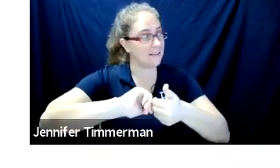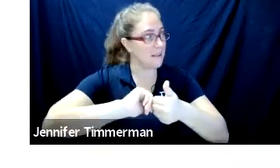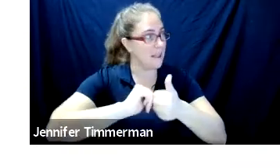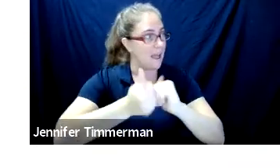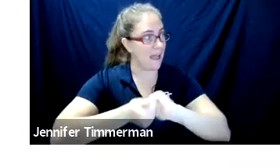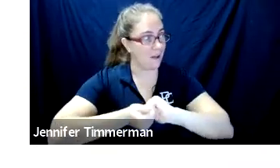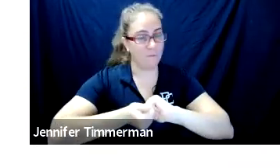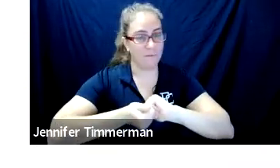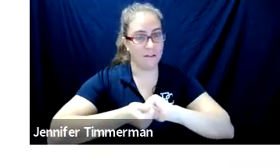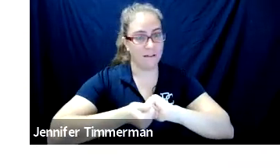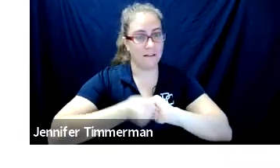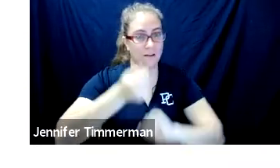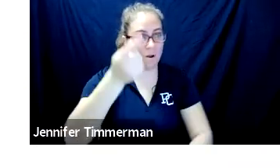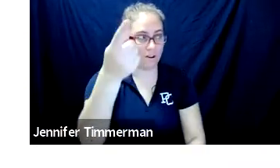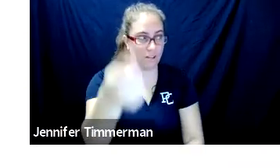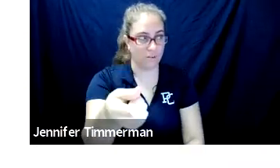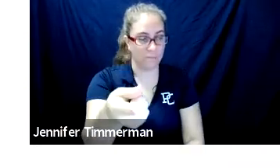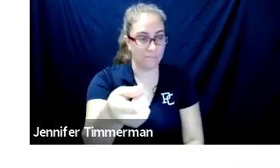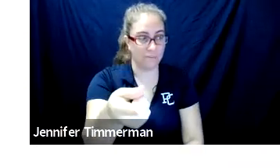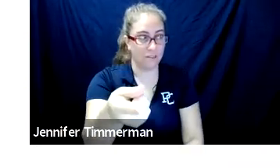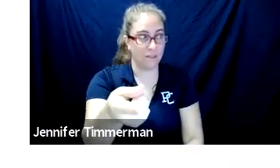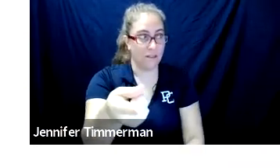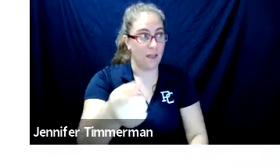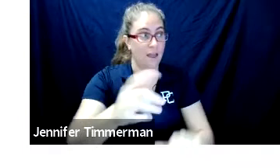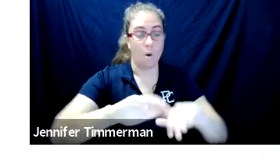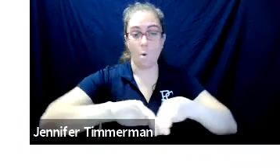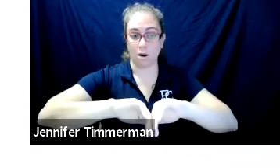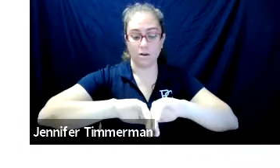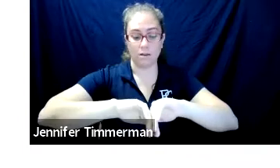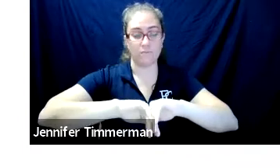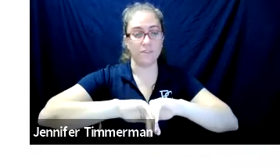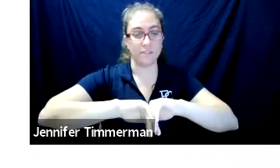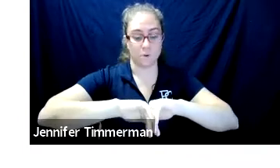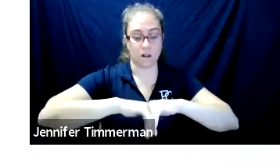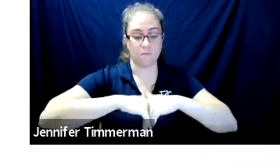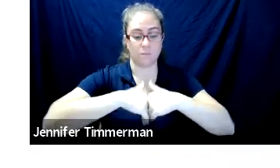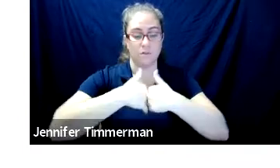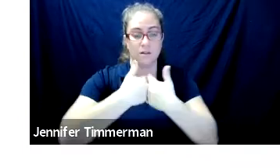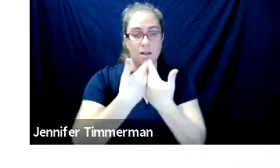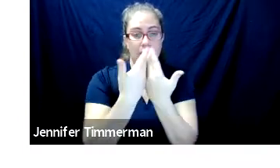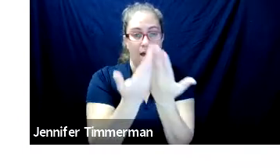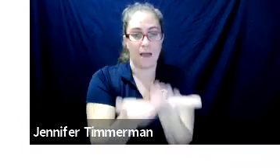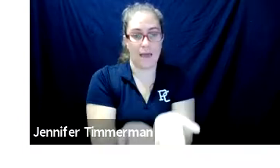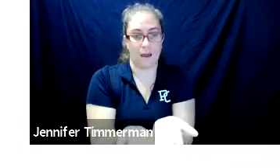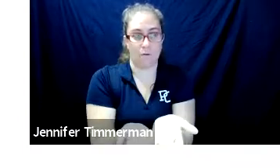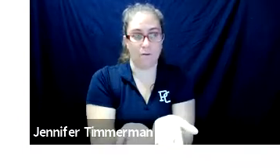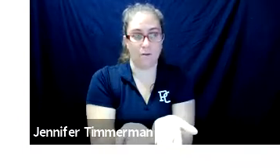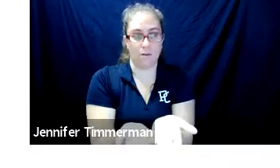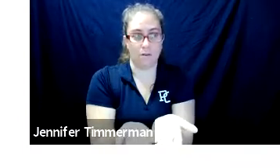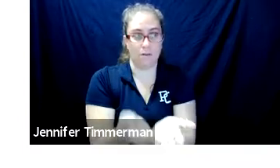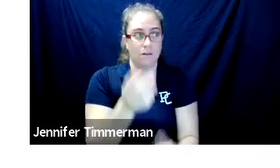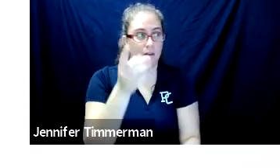ask, "How are you?" Or if this is more comfortable,